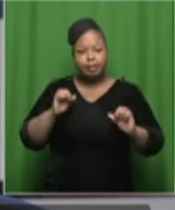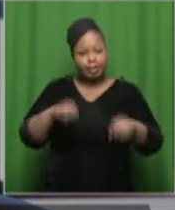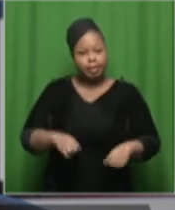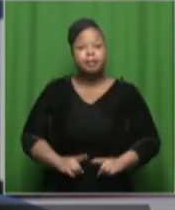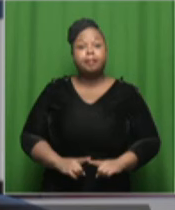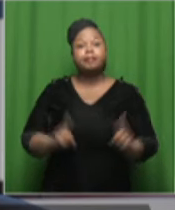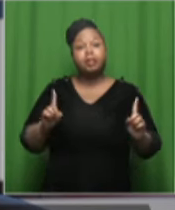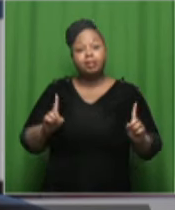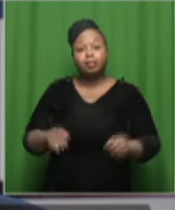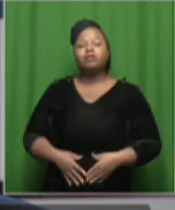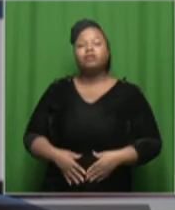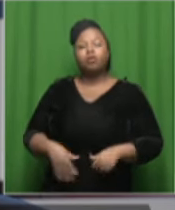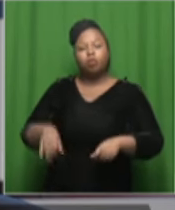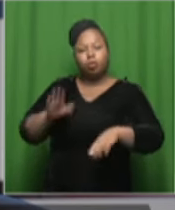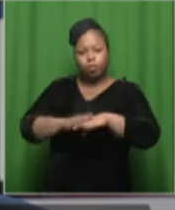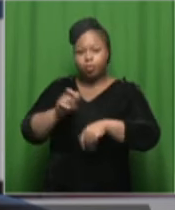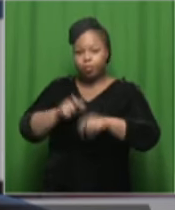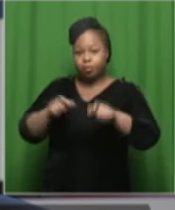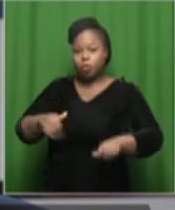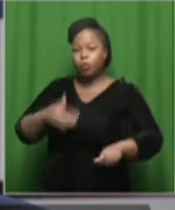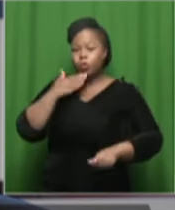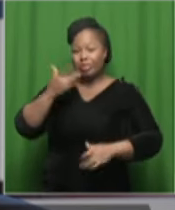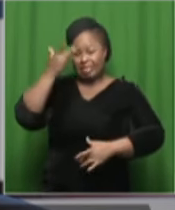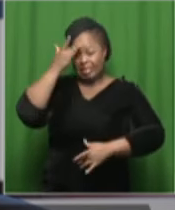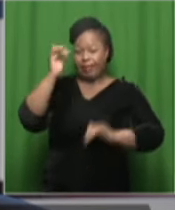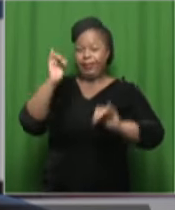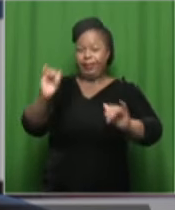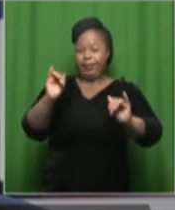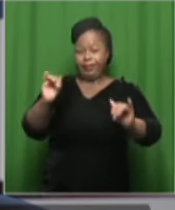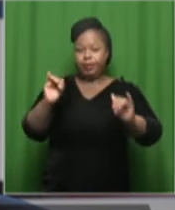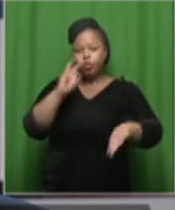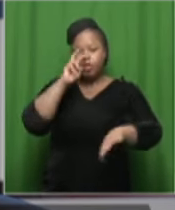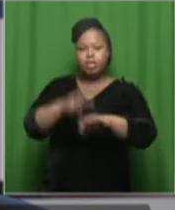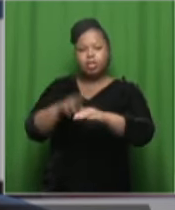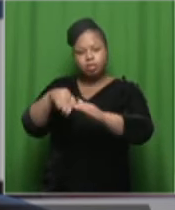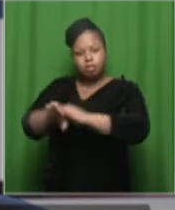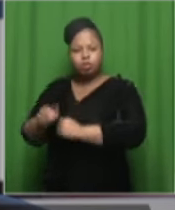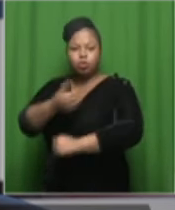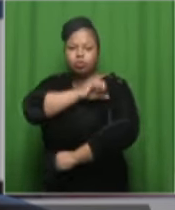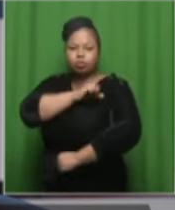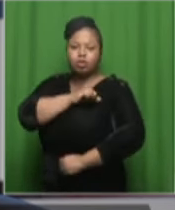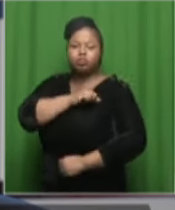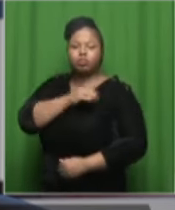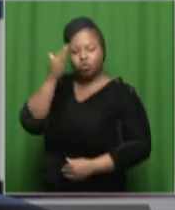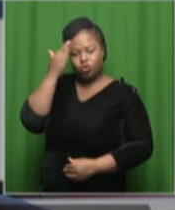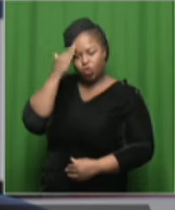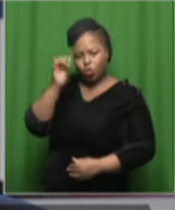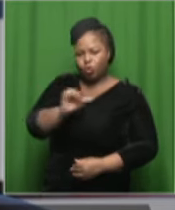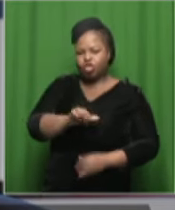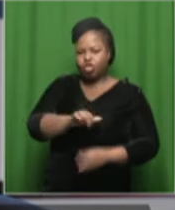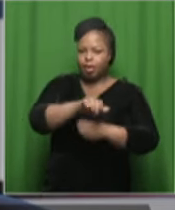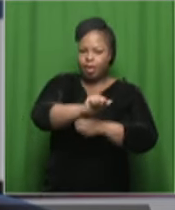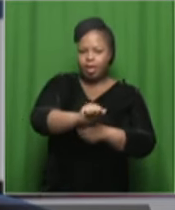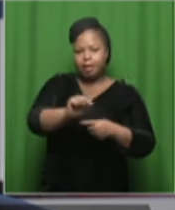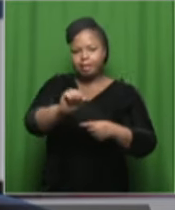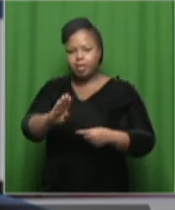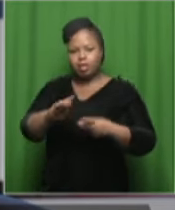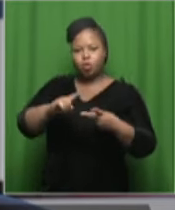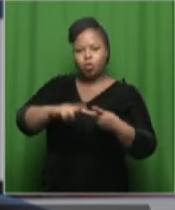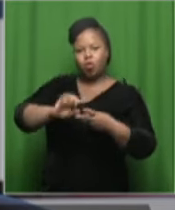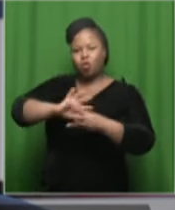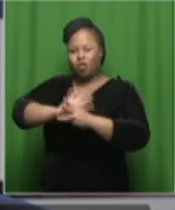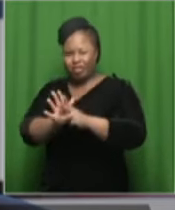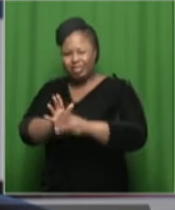do sufficient testing of people who are very ill and requiring hospitalization to know what's circulating. So we do see a little bit of COVID